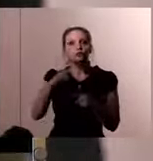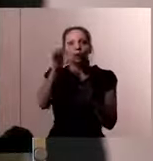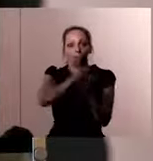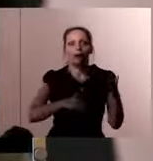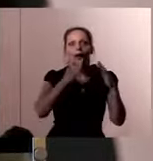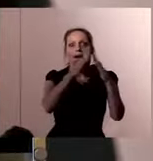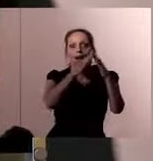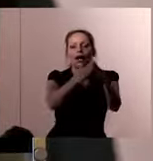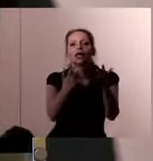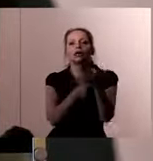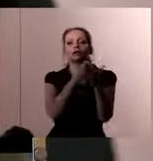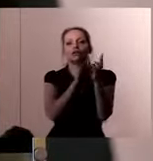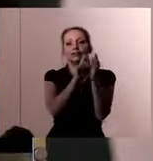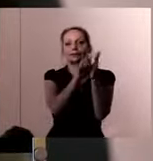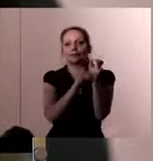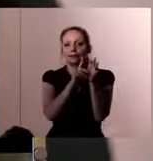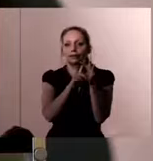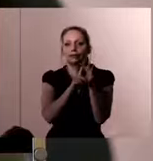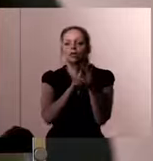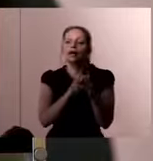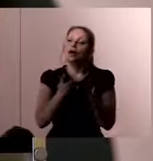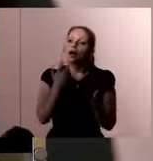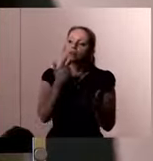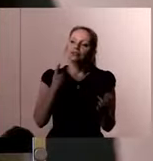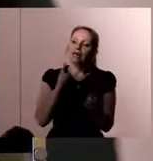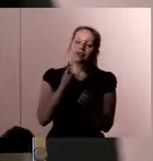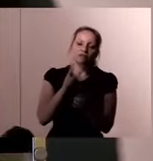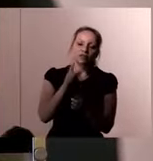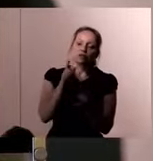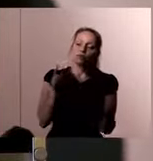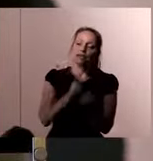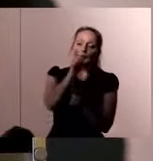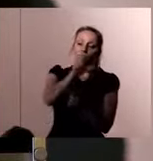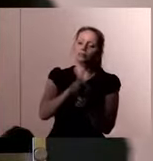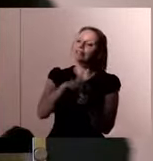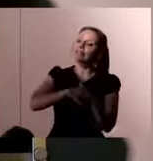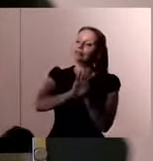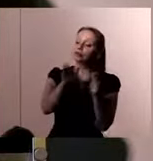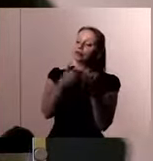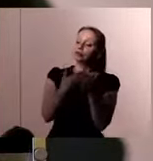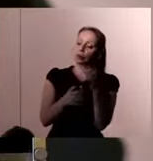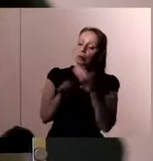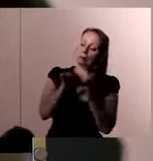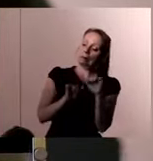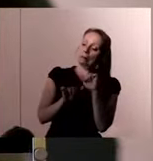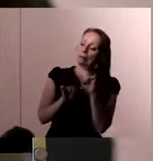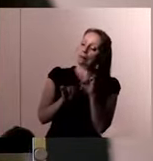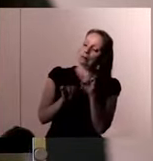someone in a newspaper article who expresses skepticism about this, then often they will be called a doom and